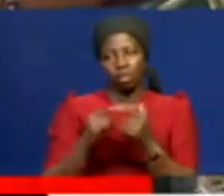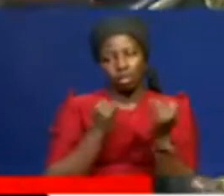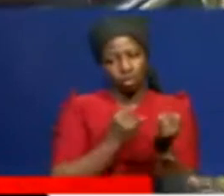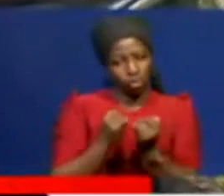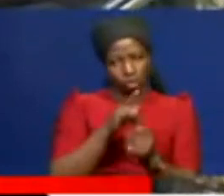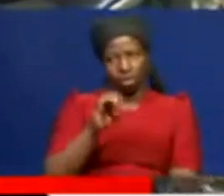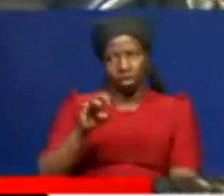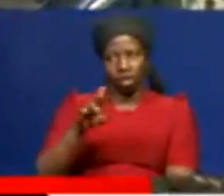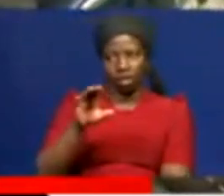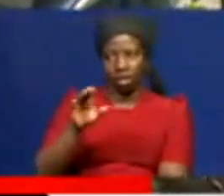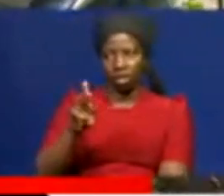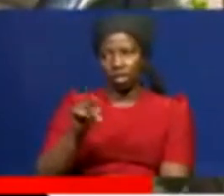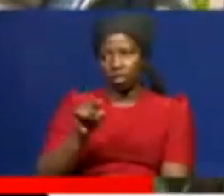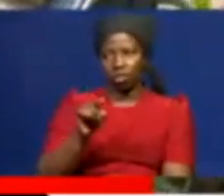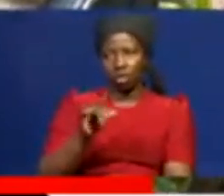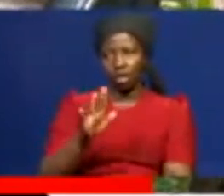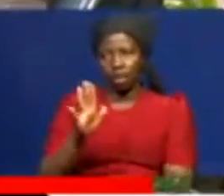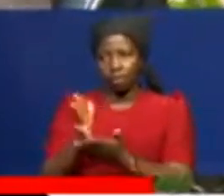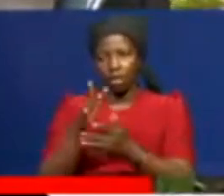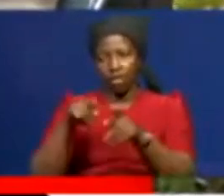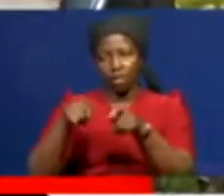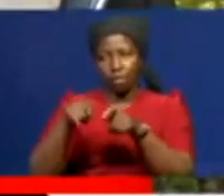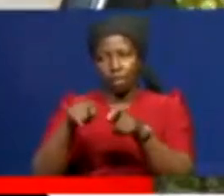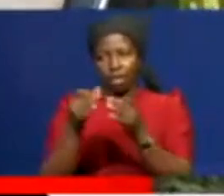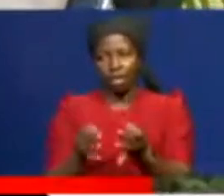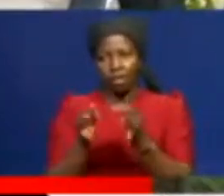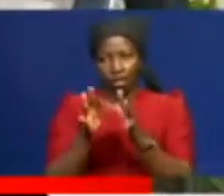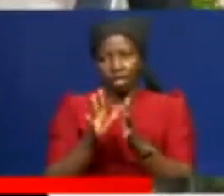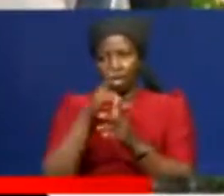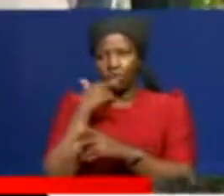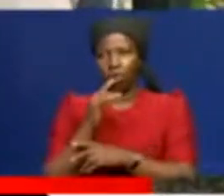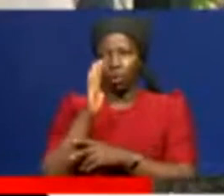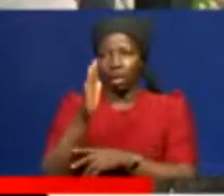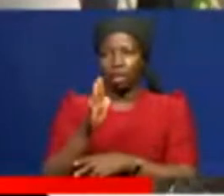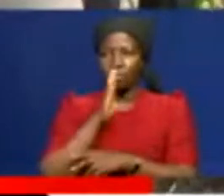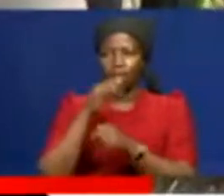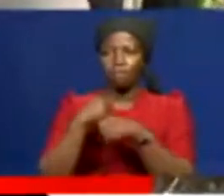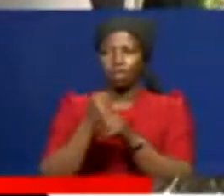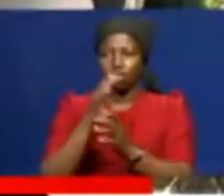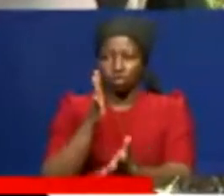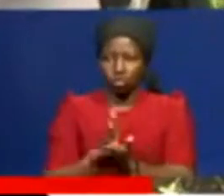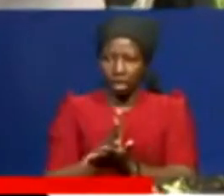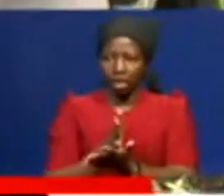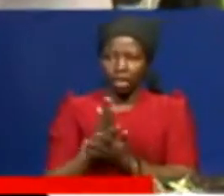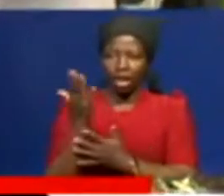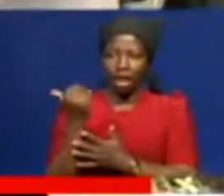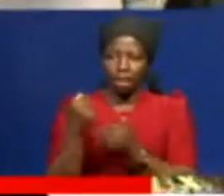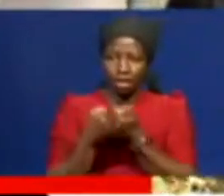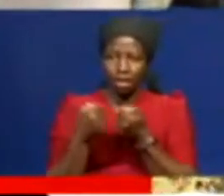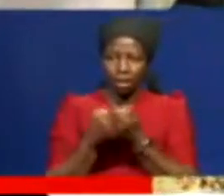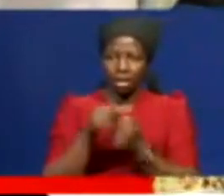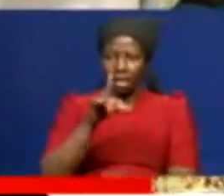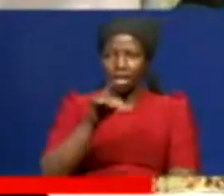Eric Ondieki, you are part of the management or the officials that will be ensuring that the upcoming tournament, that is the Dala Sevens,